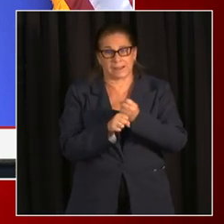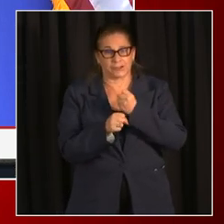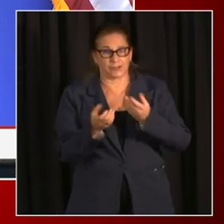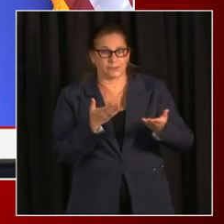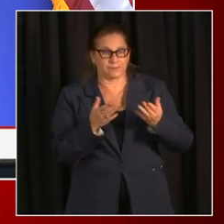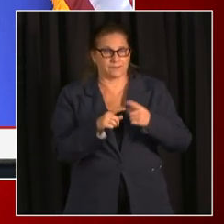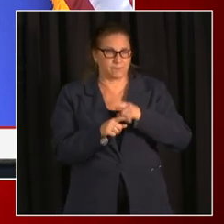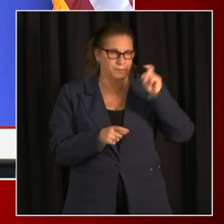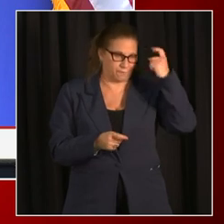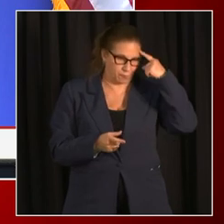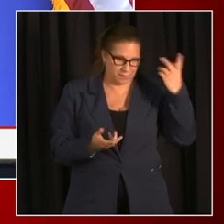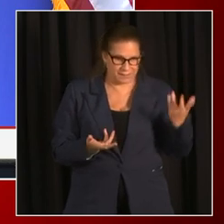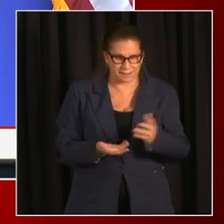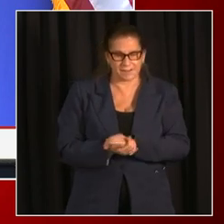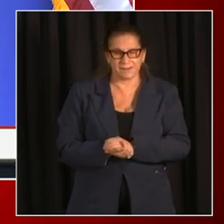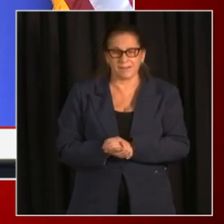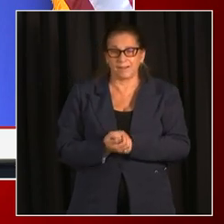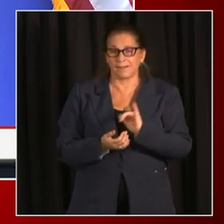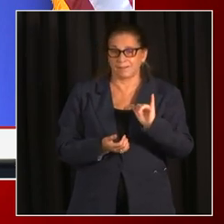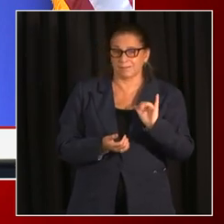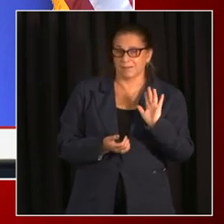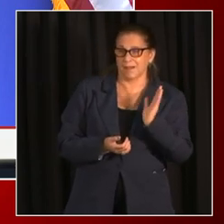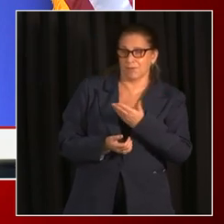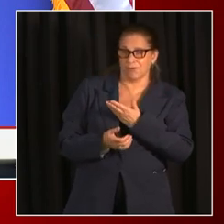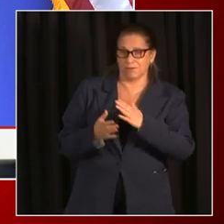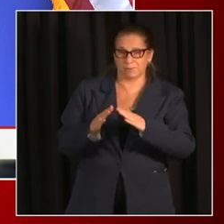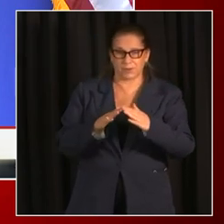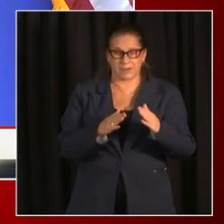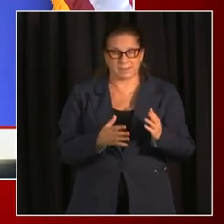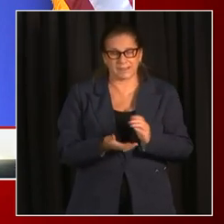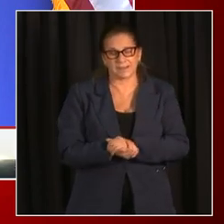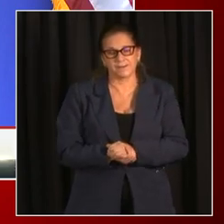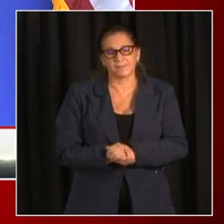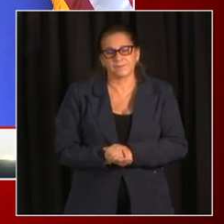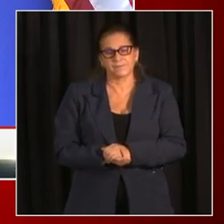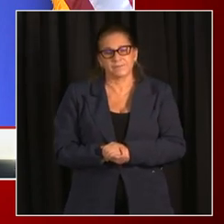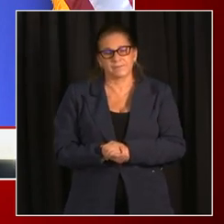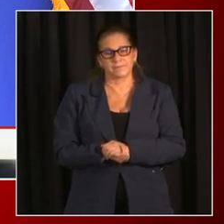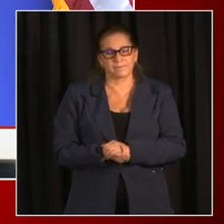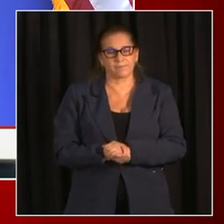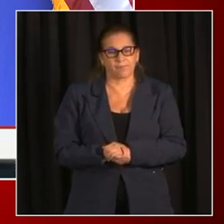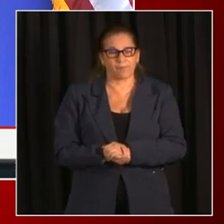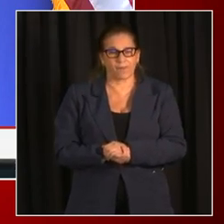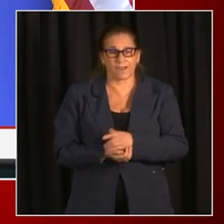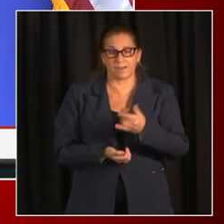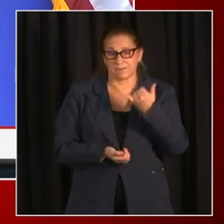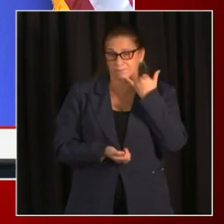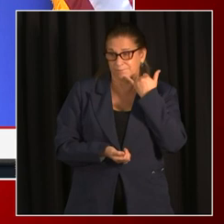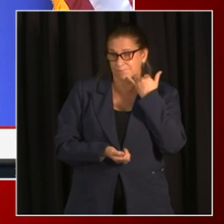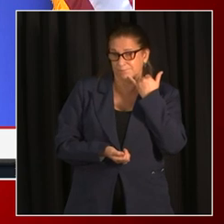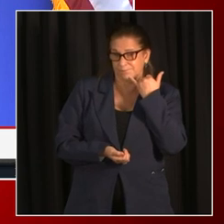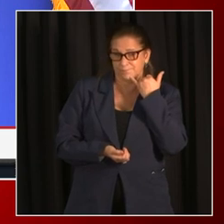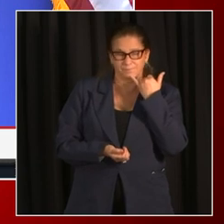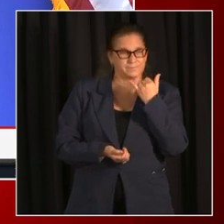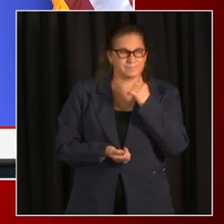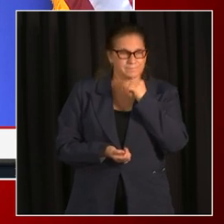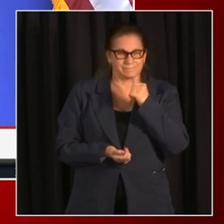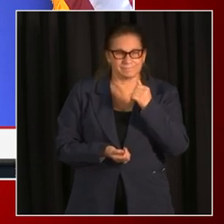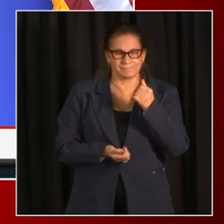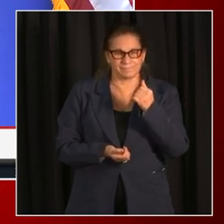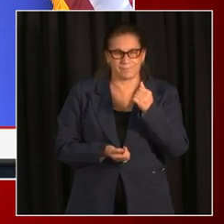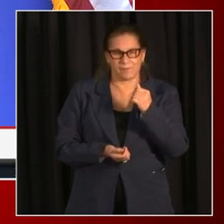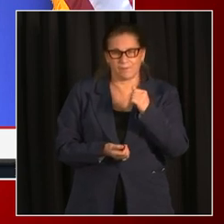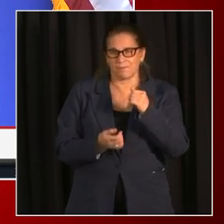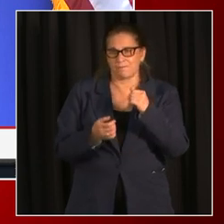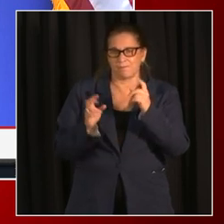make sure that people in our community know that this line is not only for individuals who have an